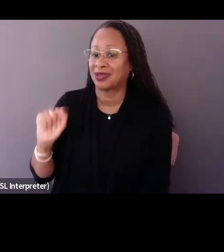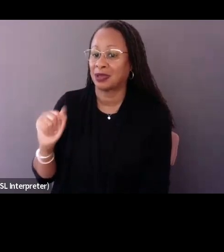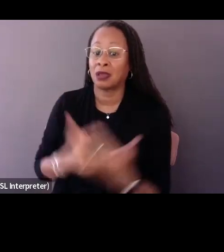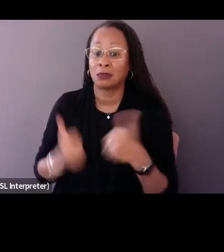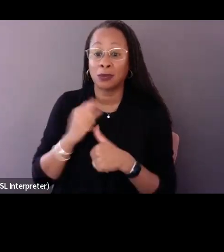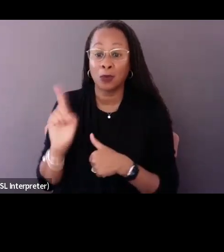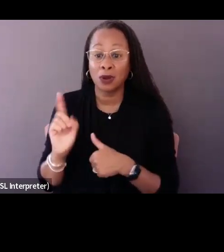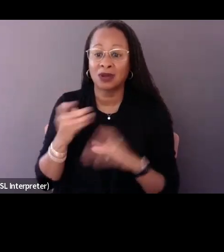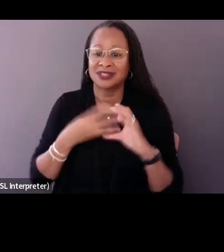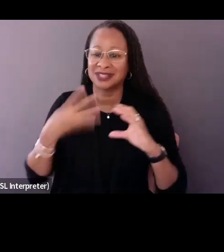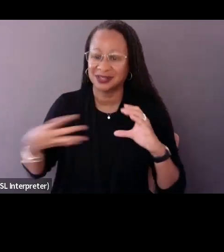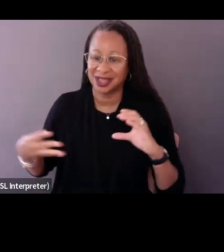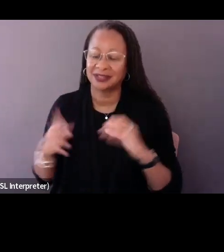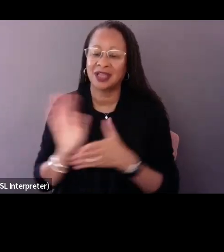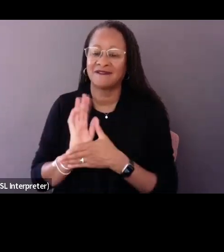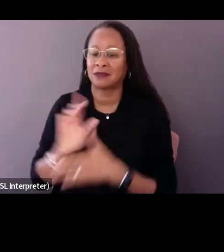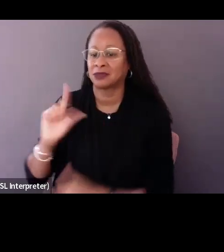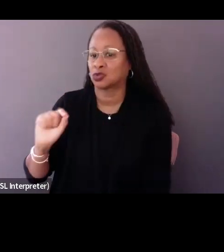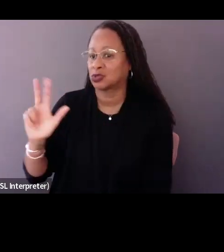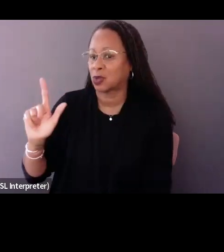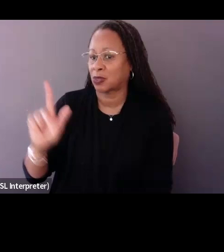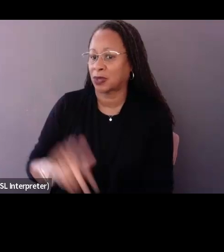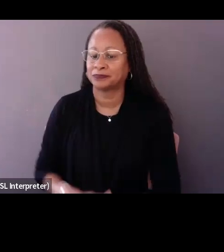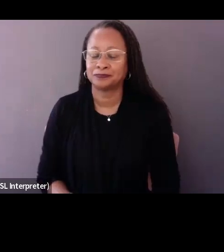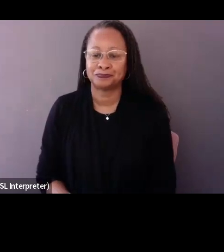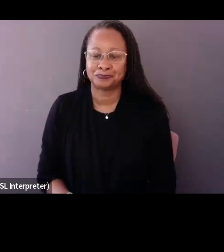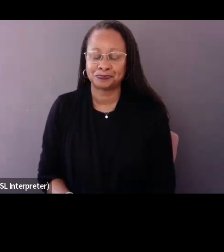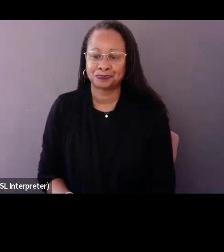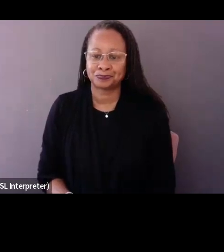Film Festival 2023.